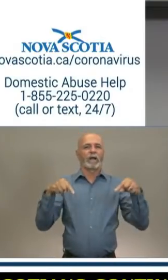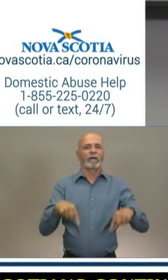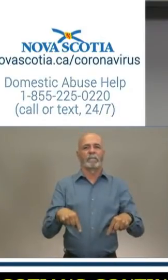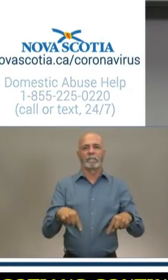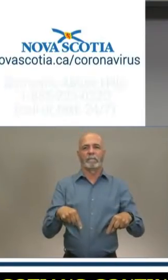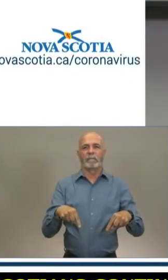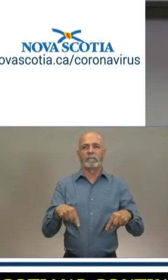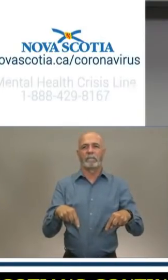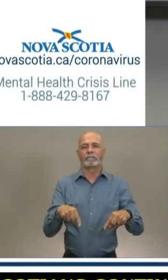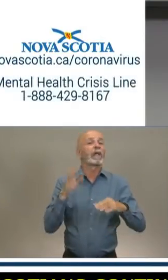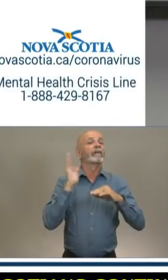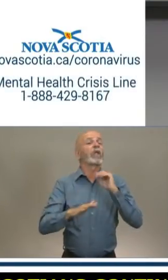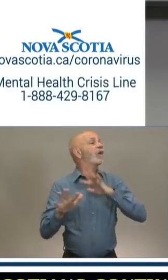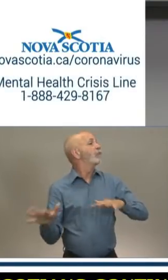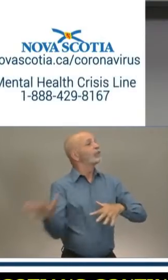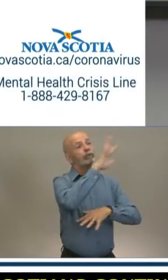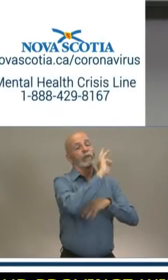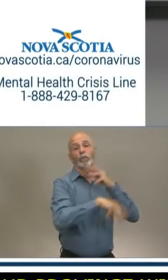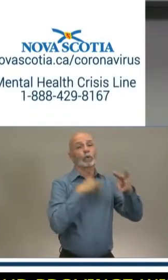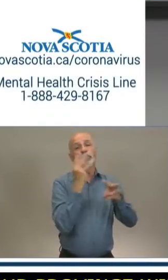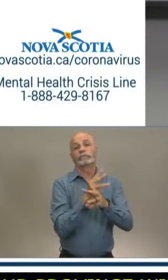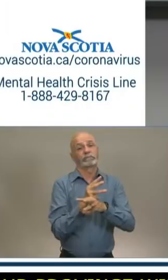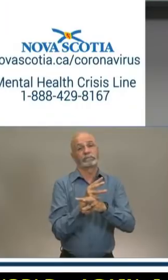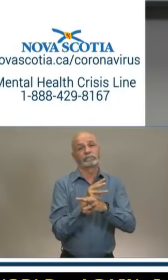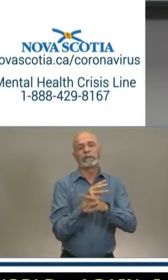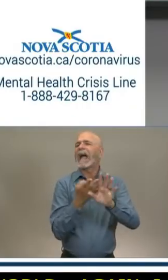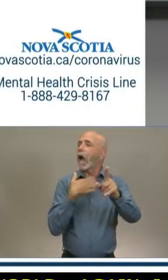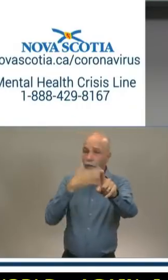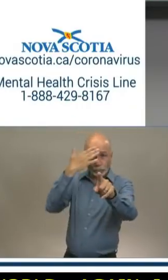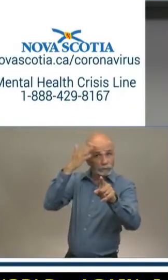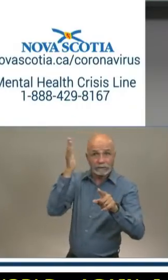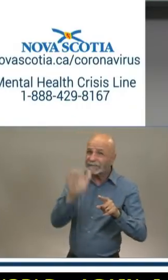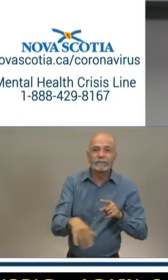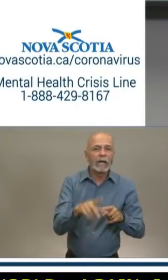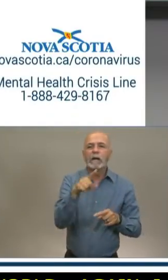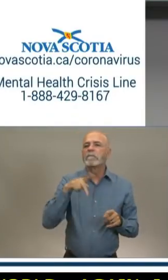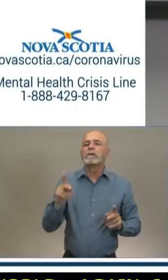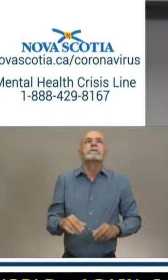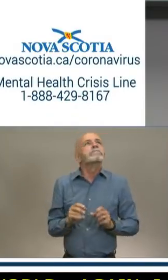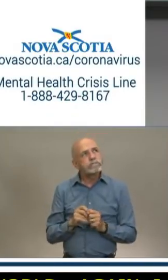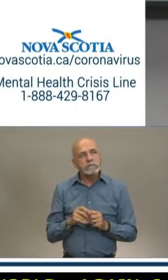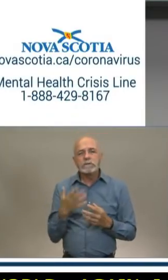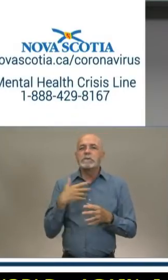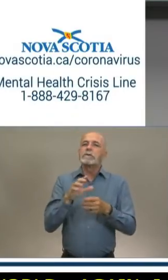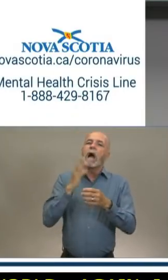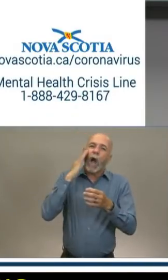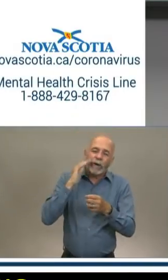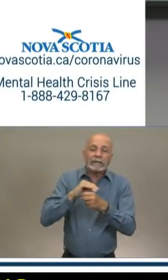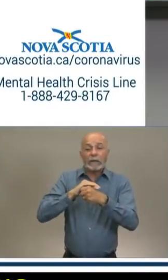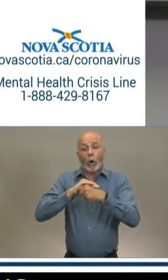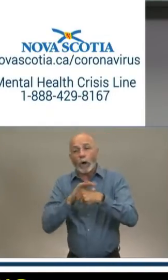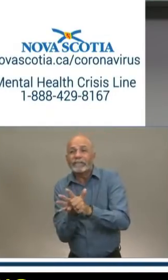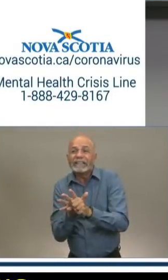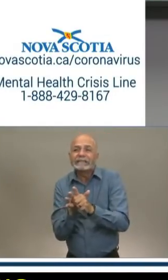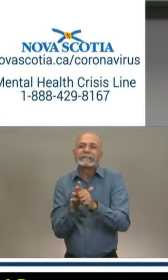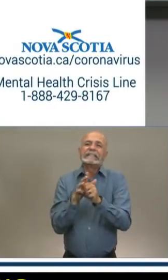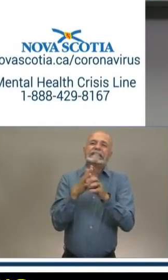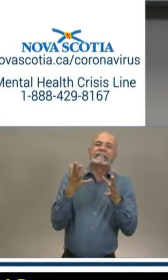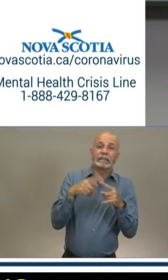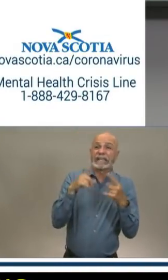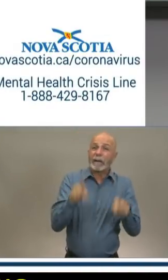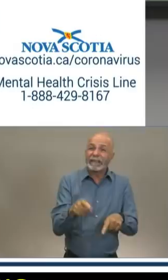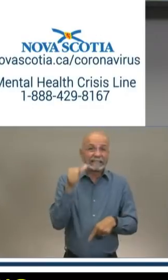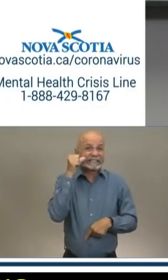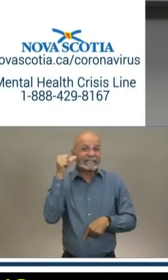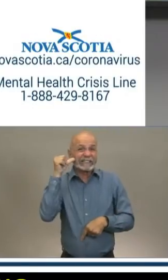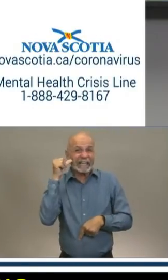hard this pandemic has been for many Nova Scotians. But I am troubled by the past 48 hours. We have come